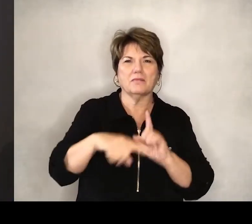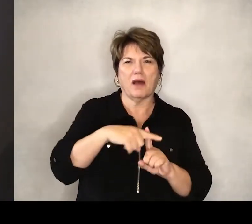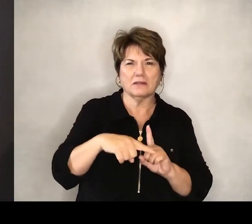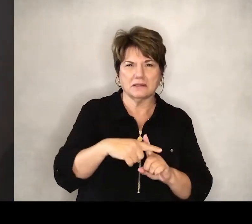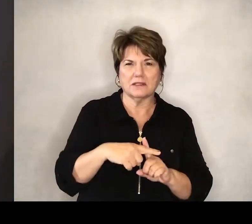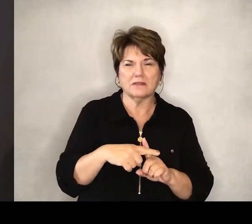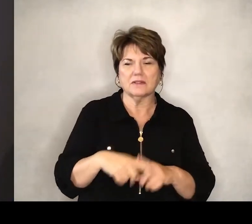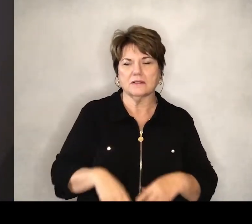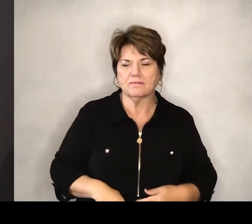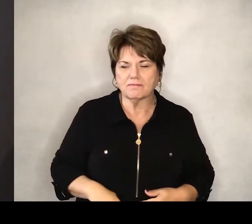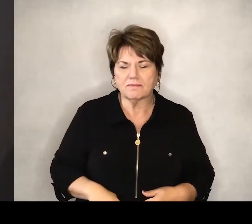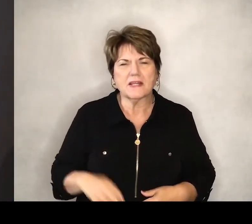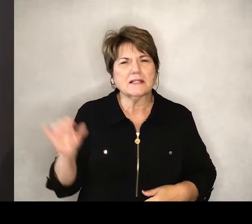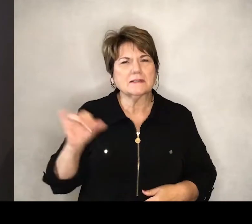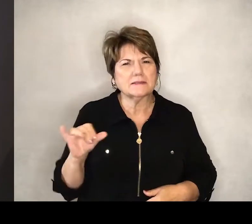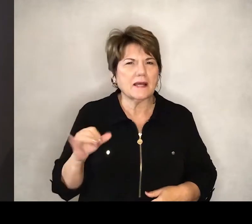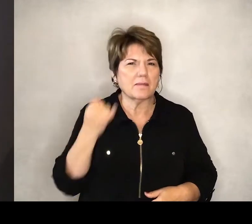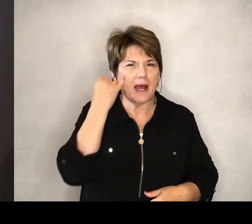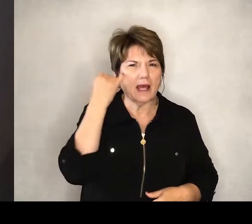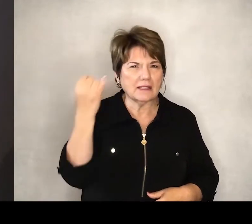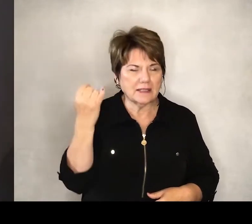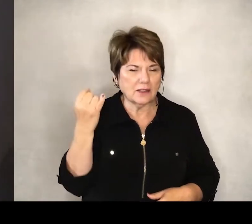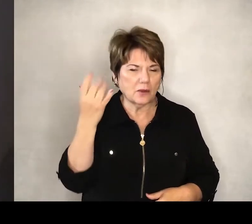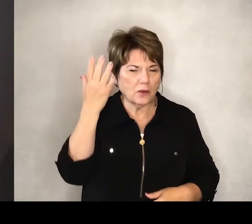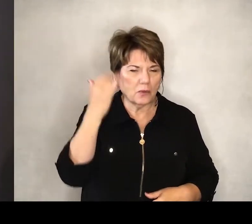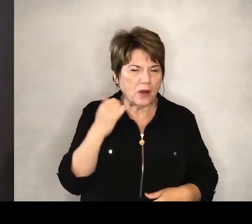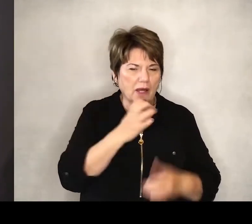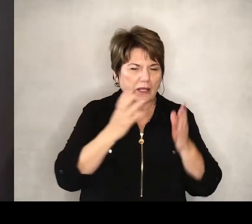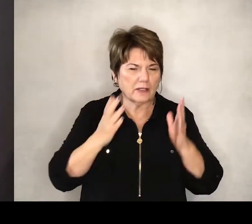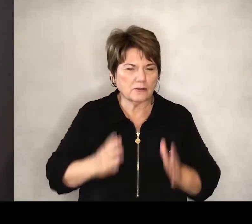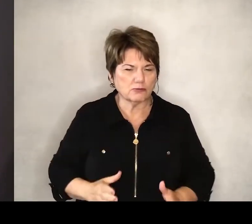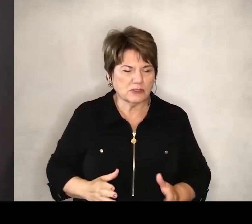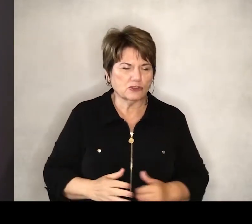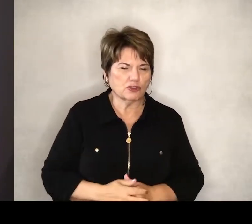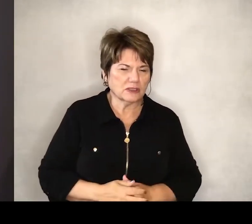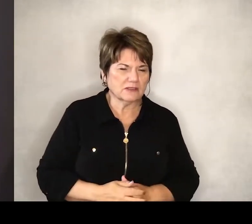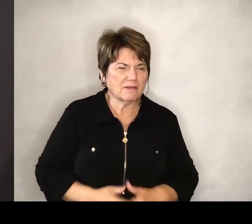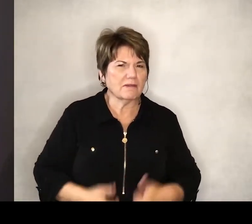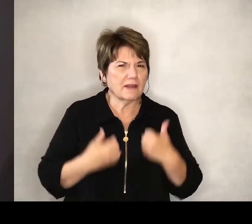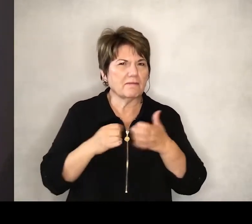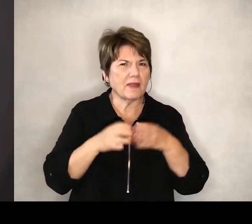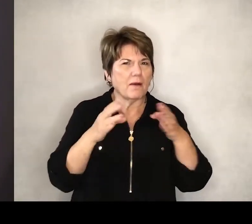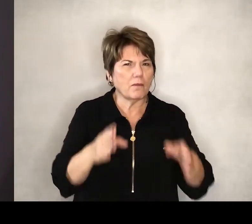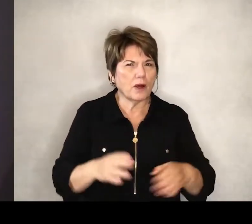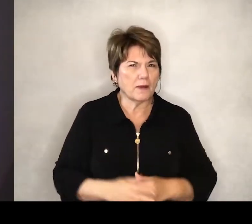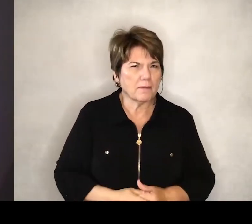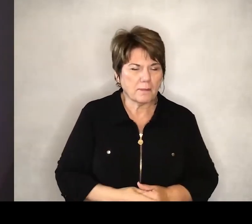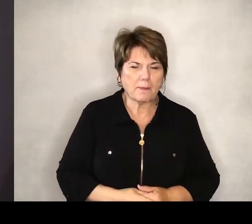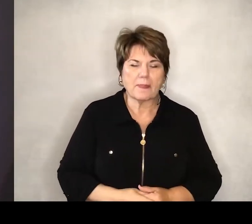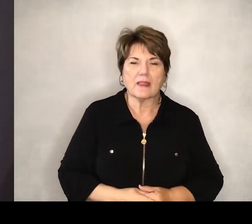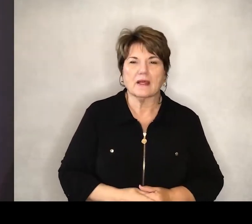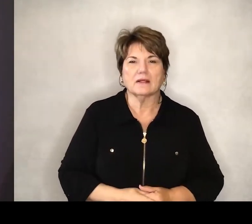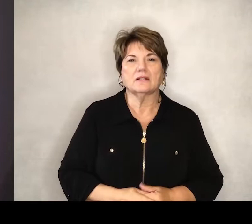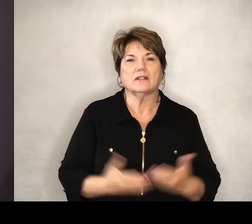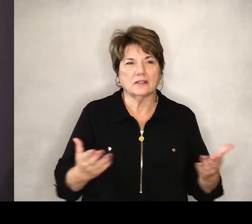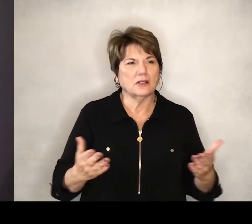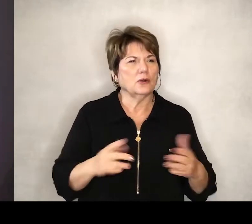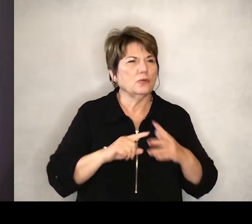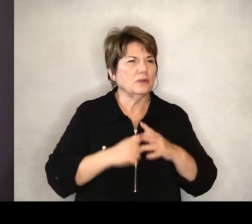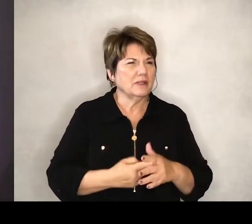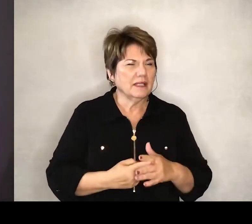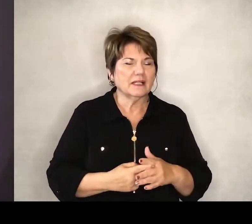what walking as a believer in Jesus kind of is all about, is that tension. So let me pray for us as we begin our time of tension